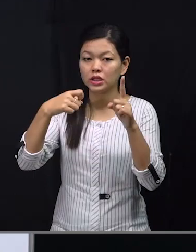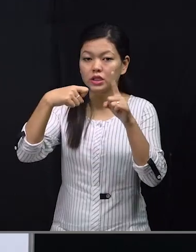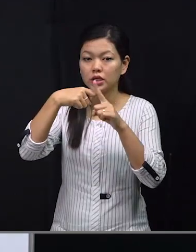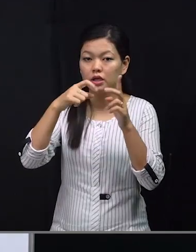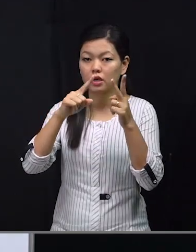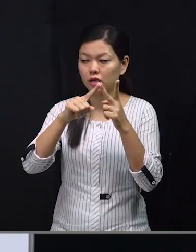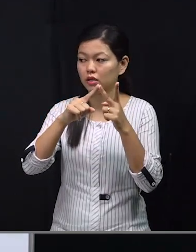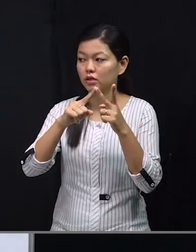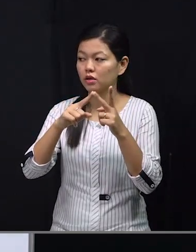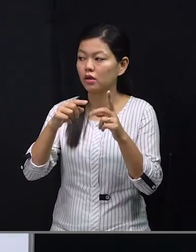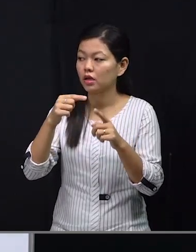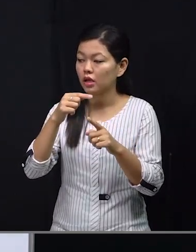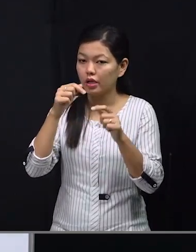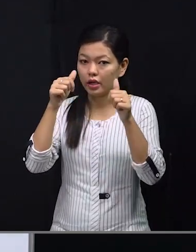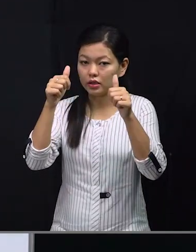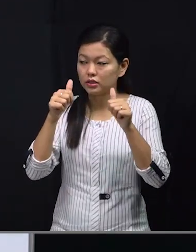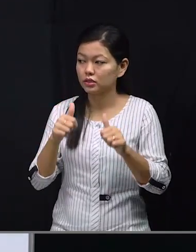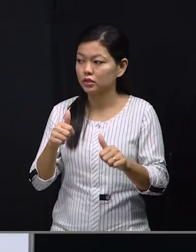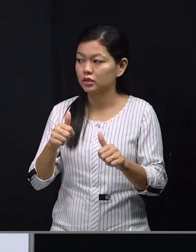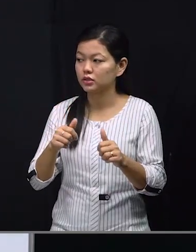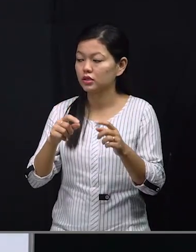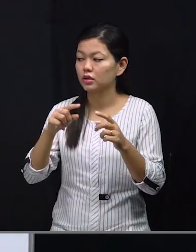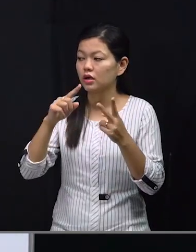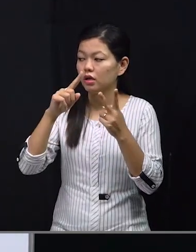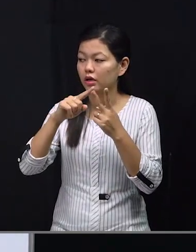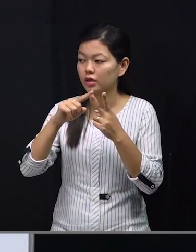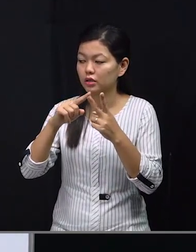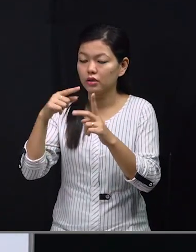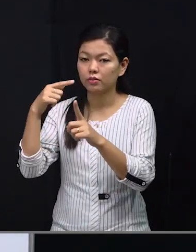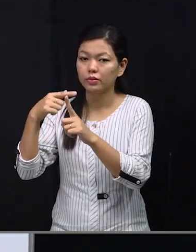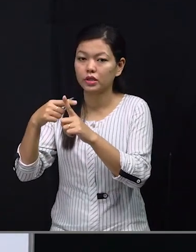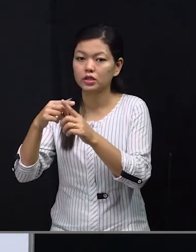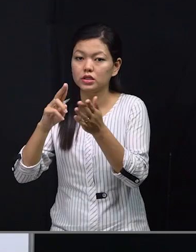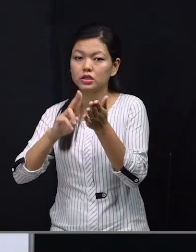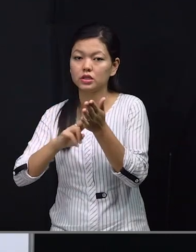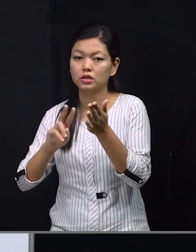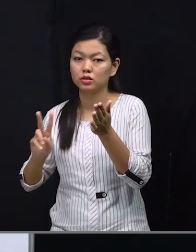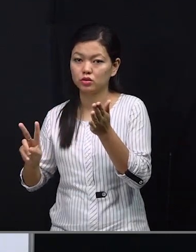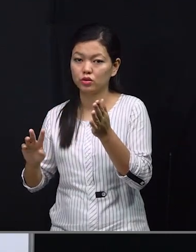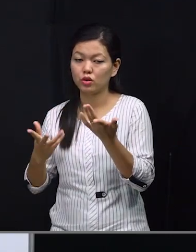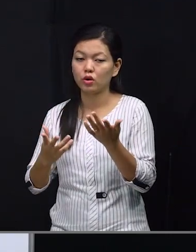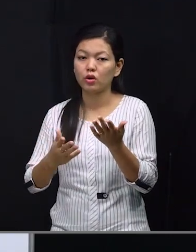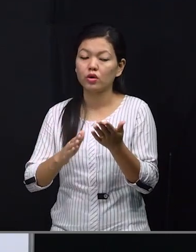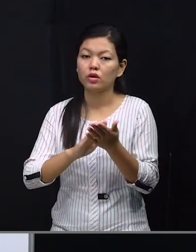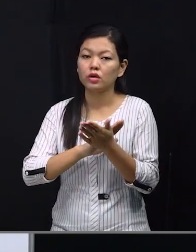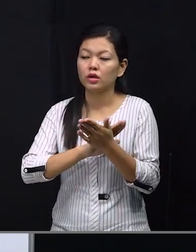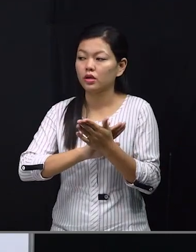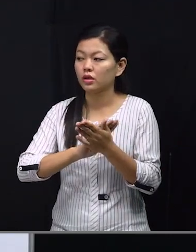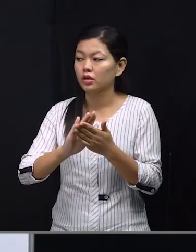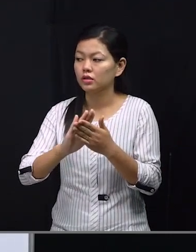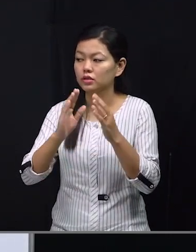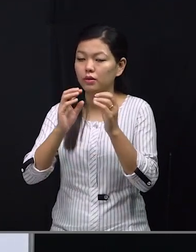fluoroarene, instead of potassium iodide, we can use HbF4. This is called